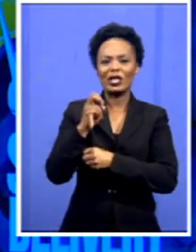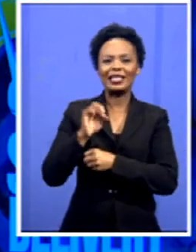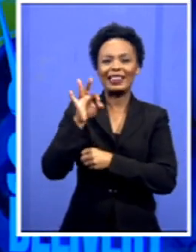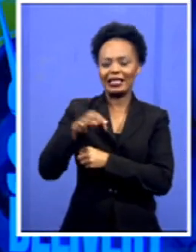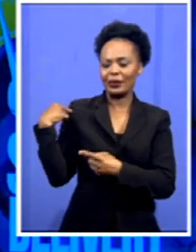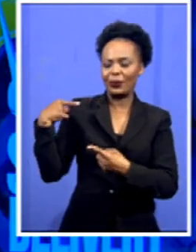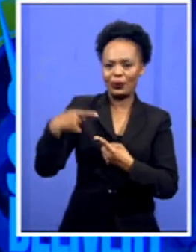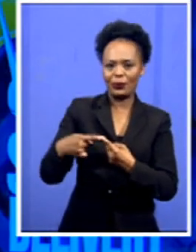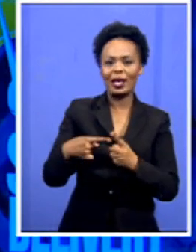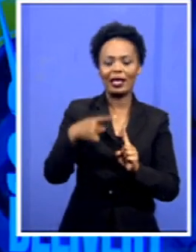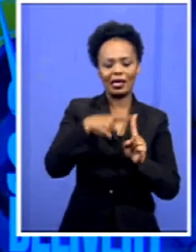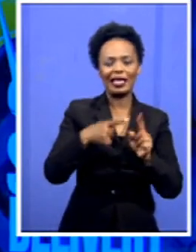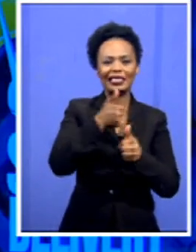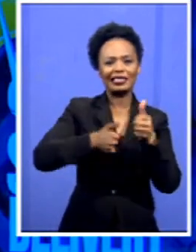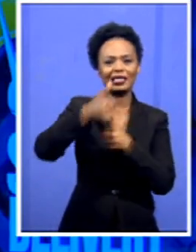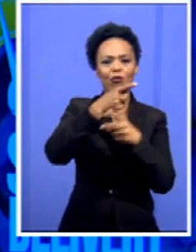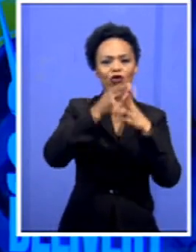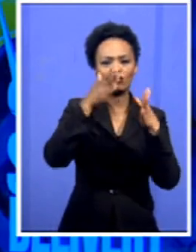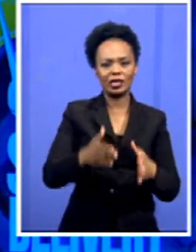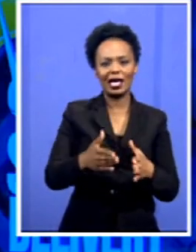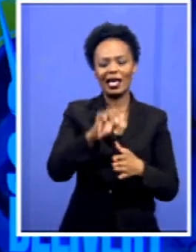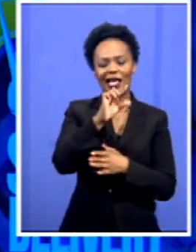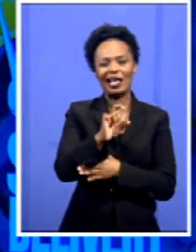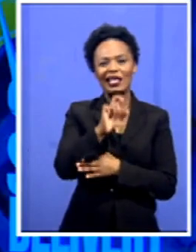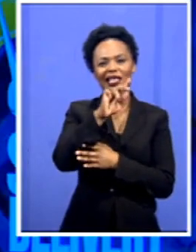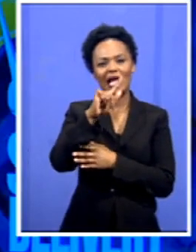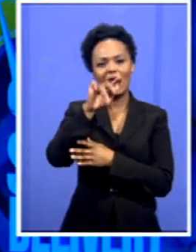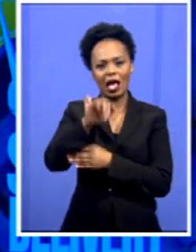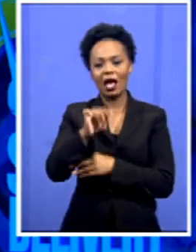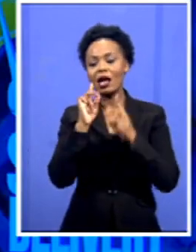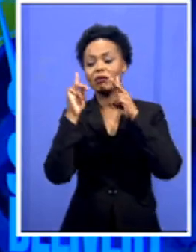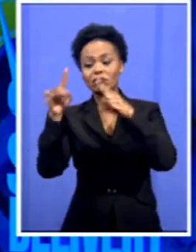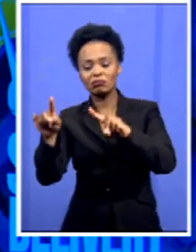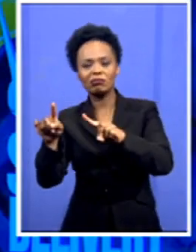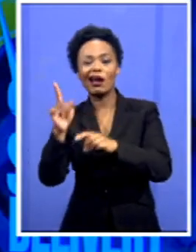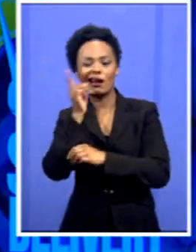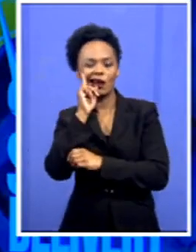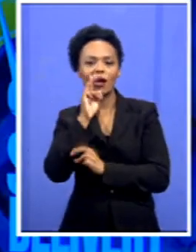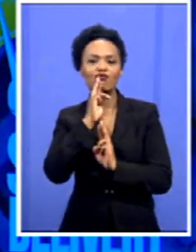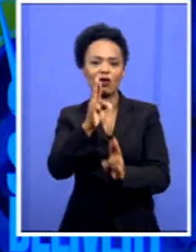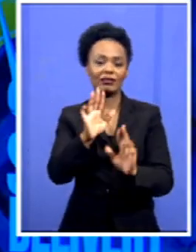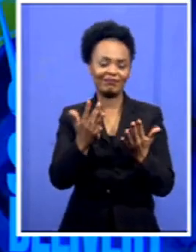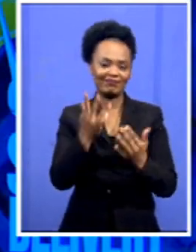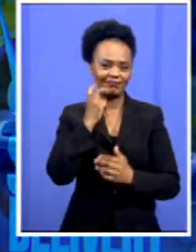producer, Tlela Mkuko, visited the municipality and filed this report for us.